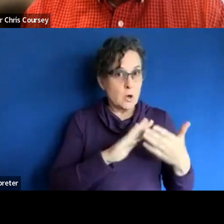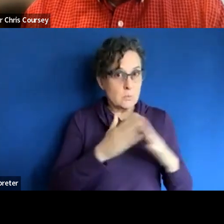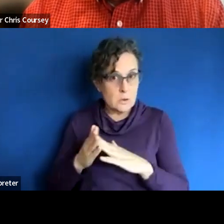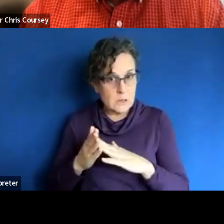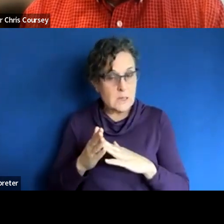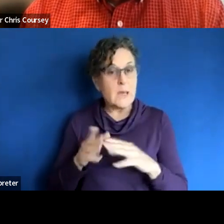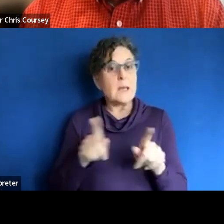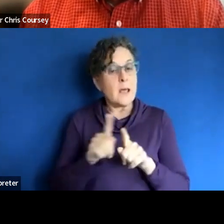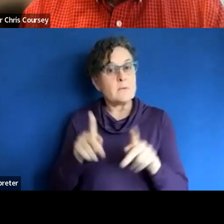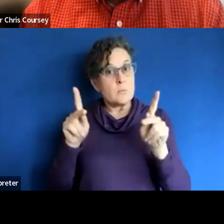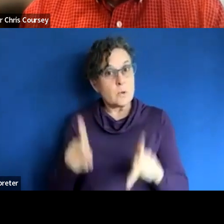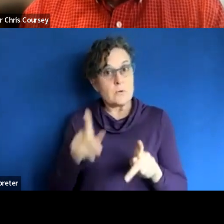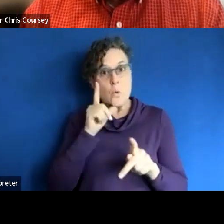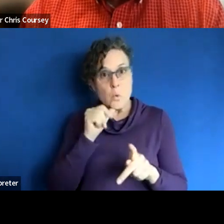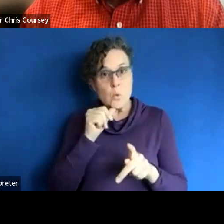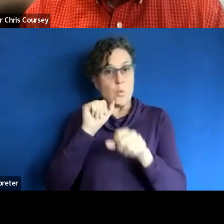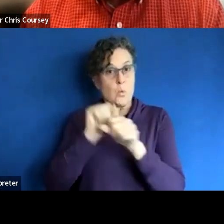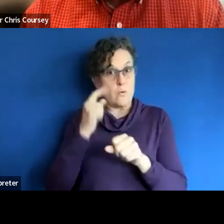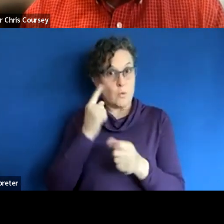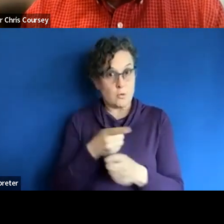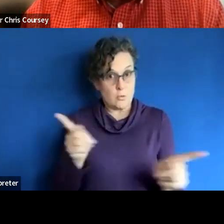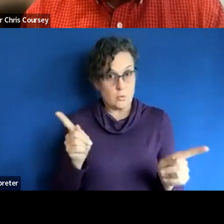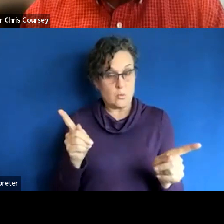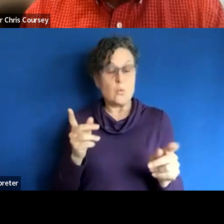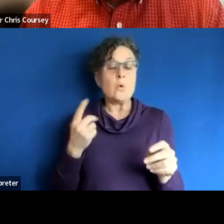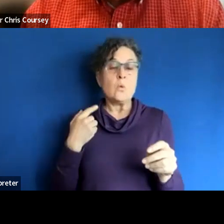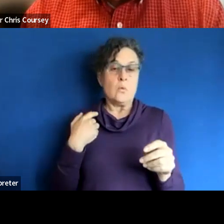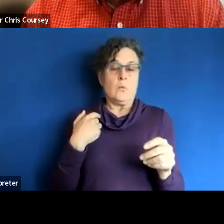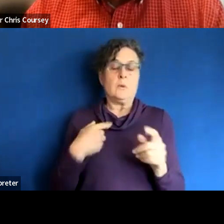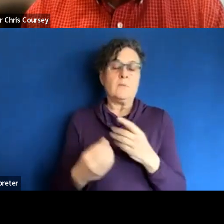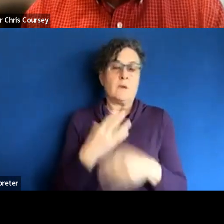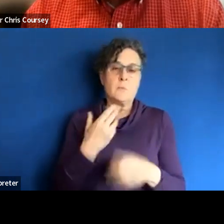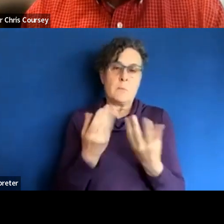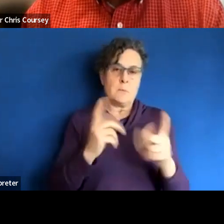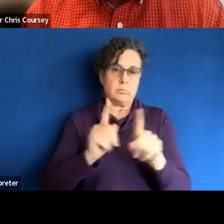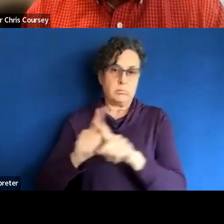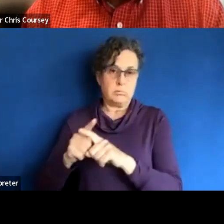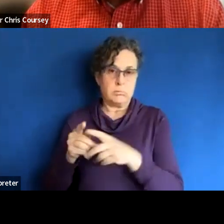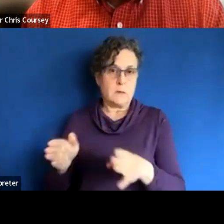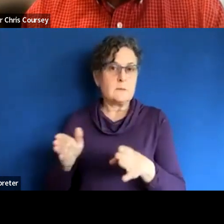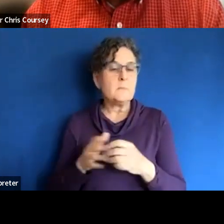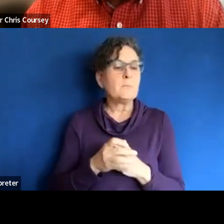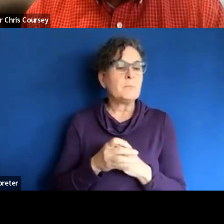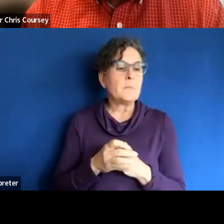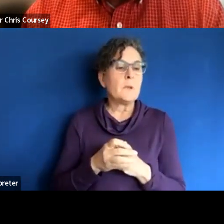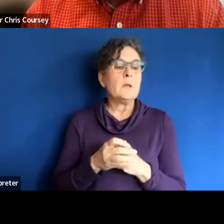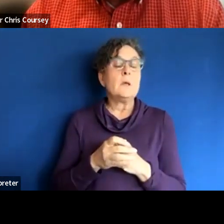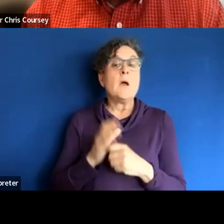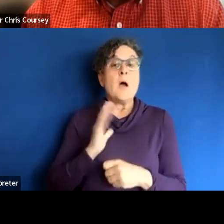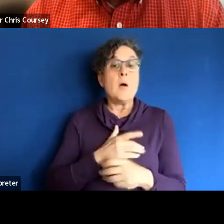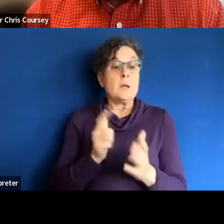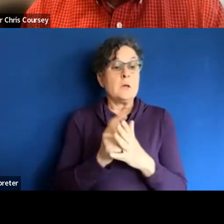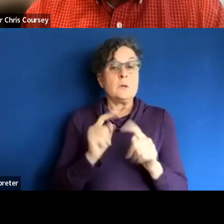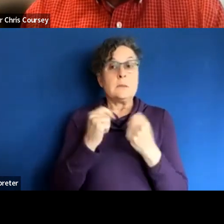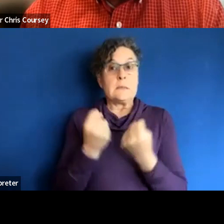better. As Supervisor Corsi said, is that there are legal findings, and we have our legal team here